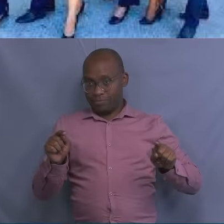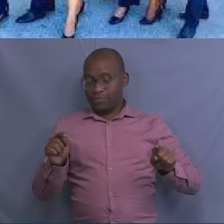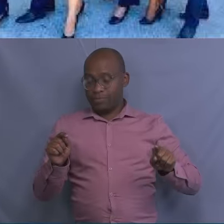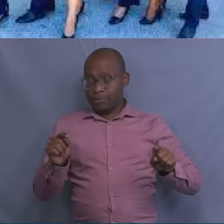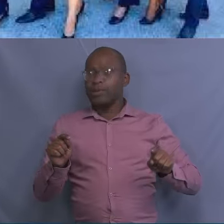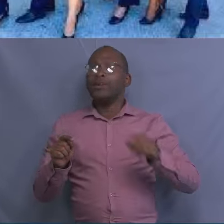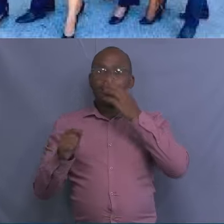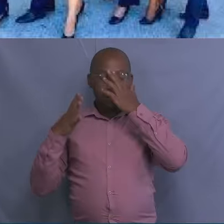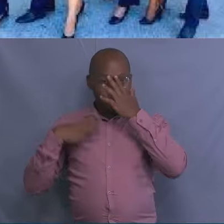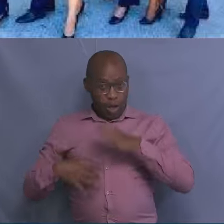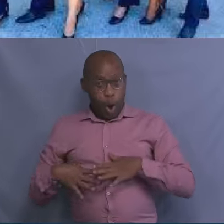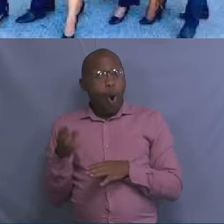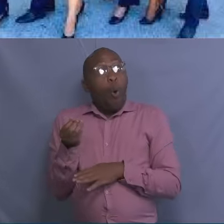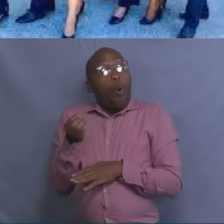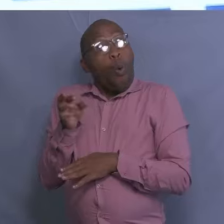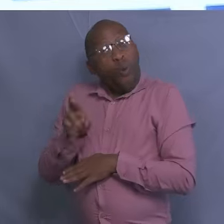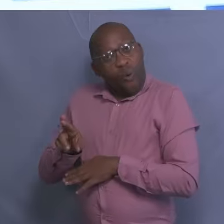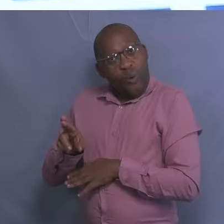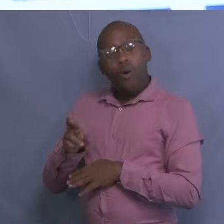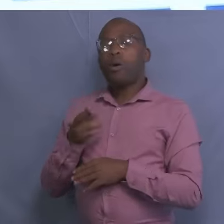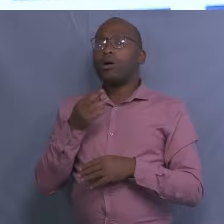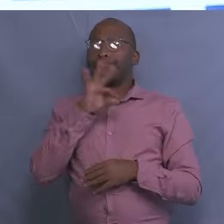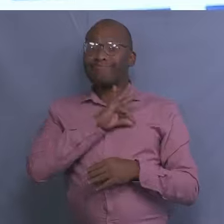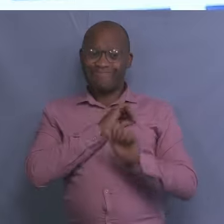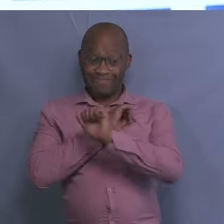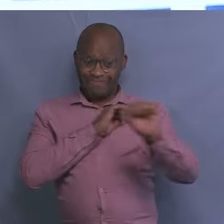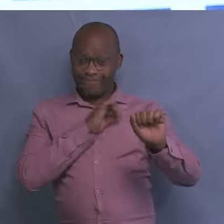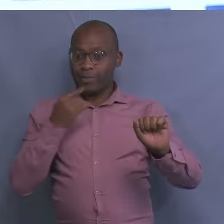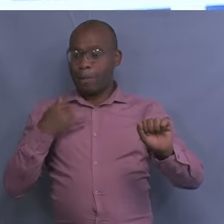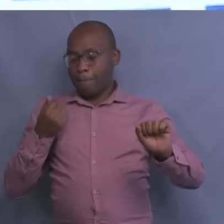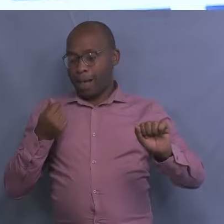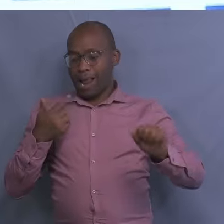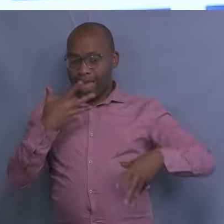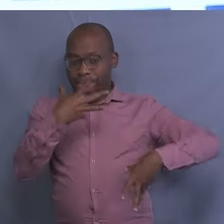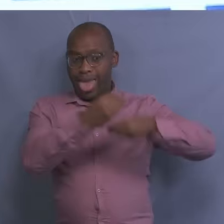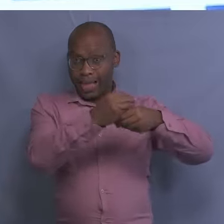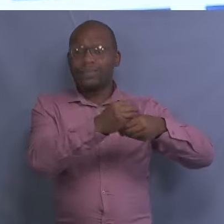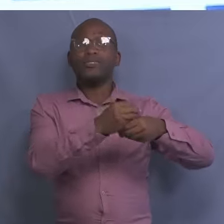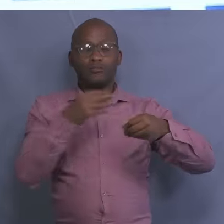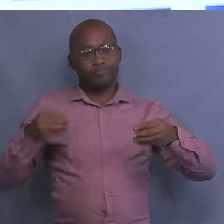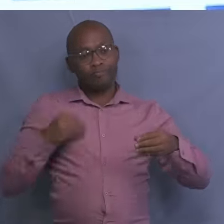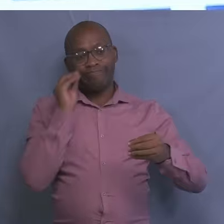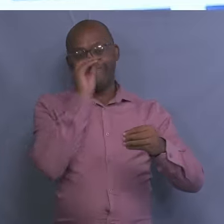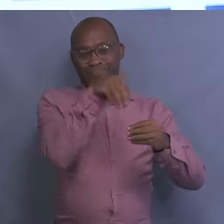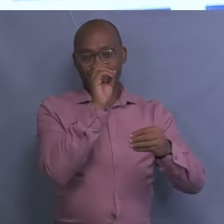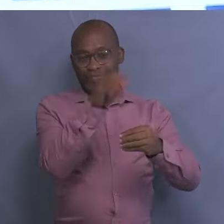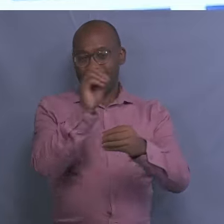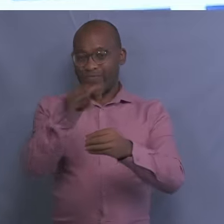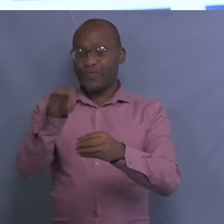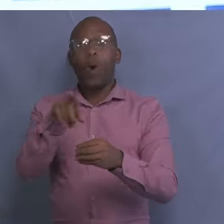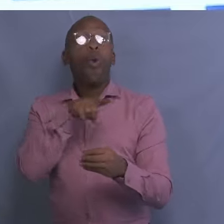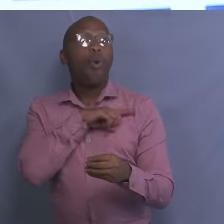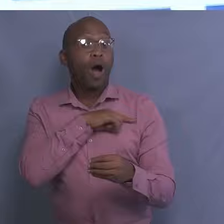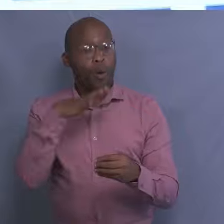uniform allowance. What we mean by that is that the business will subsidize a certain portion for the uniform,